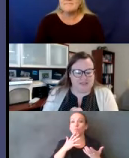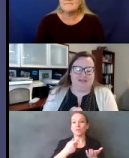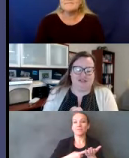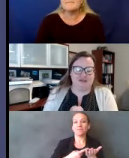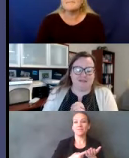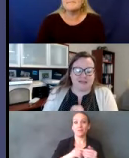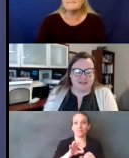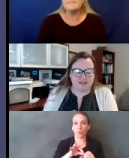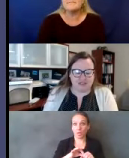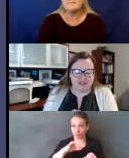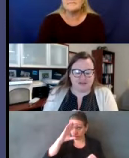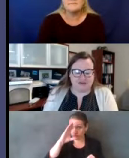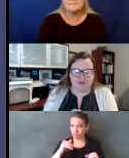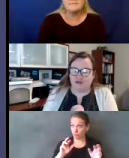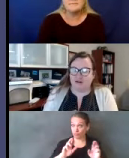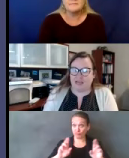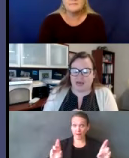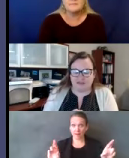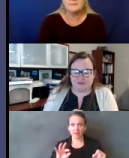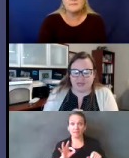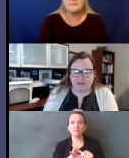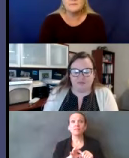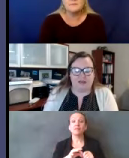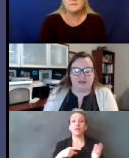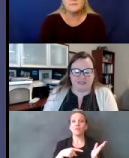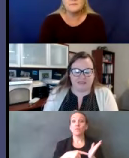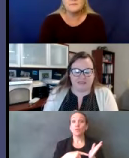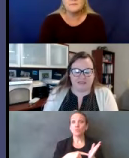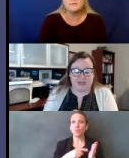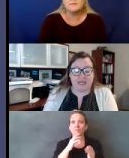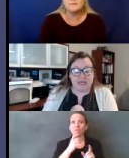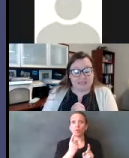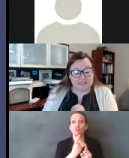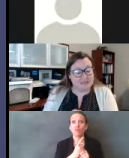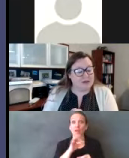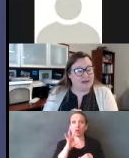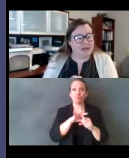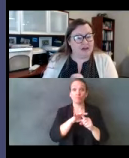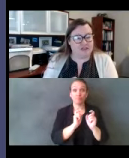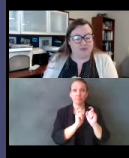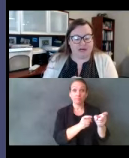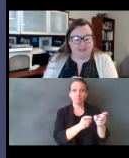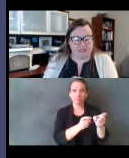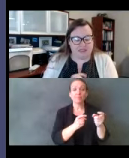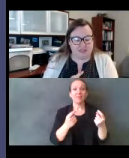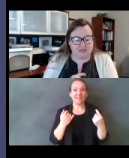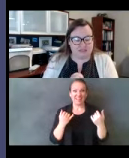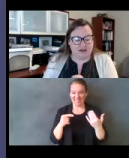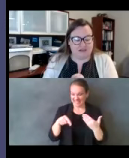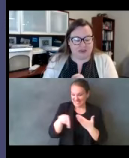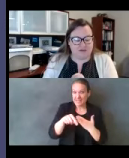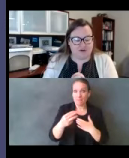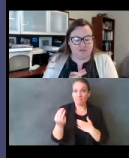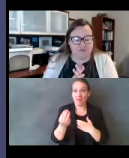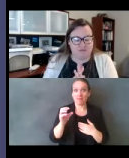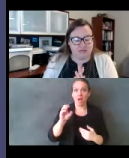election season. So the deadline to register to vote in order to cast a regular ballot this election is this Monday, October 19th. You still